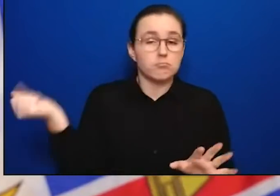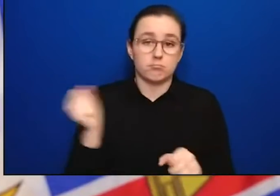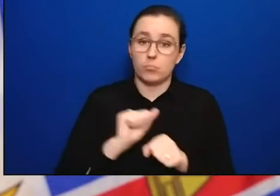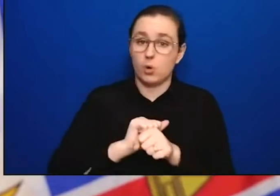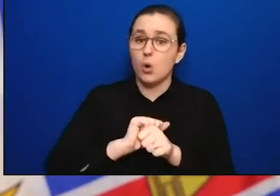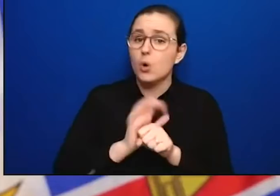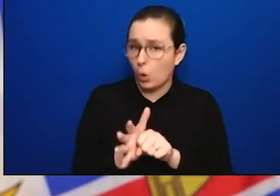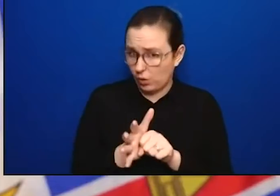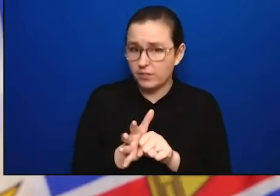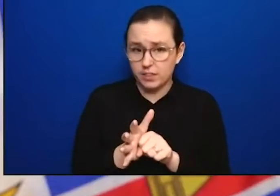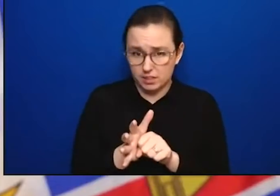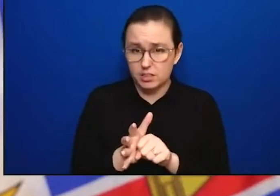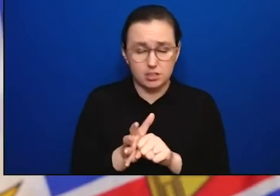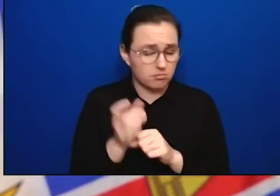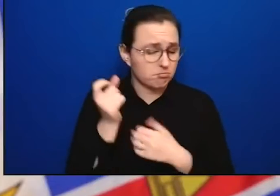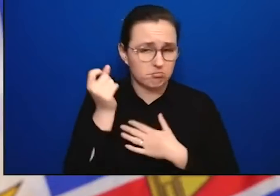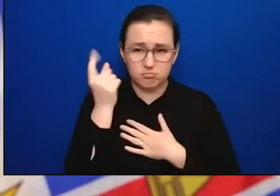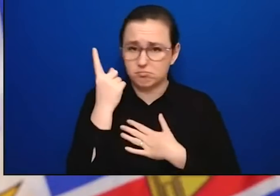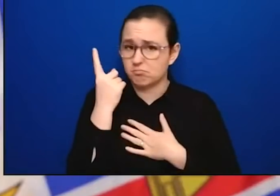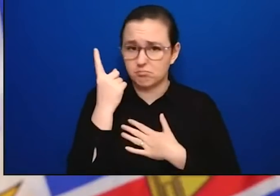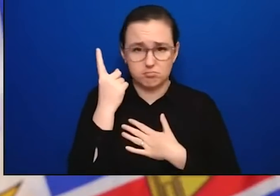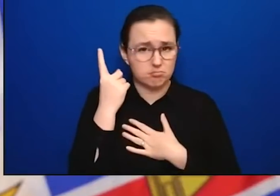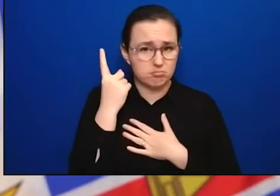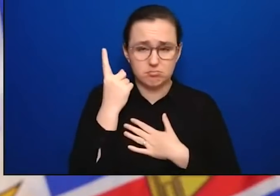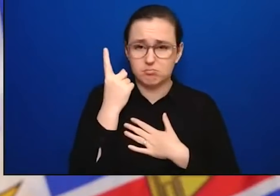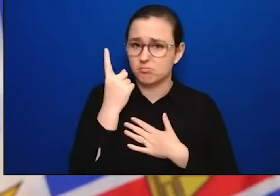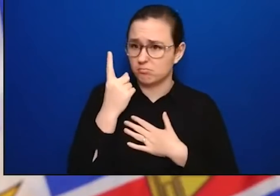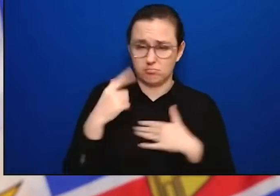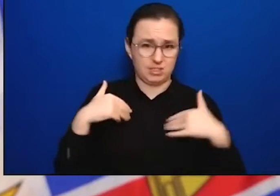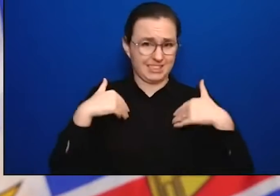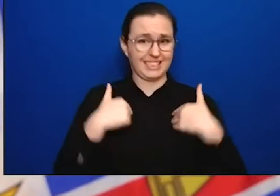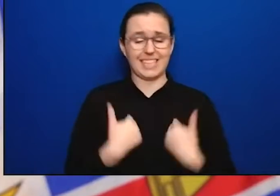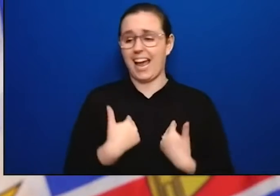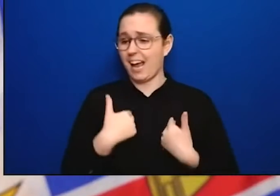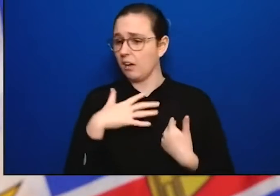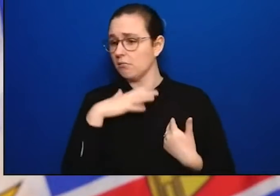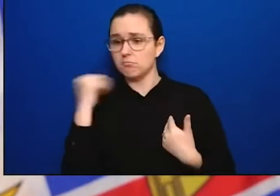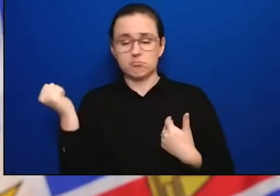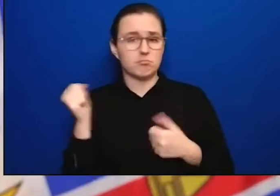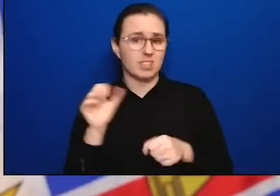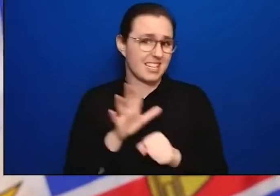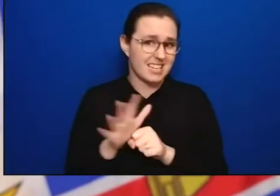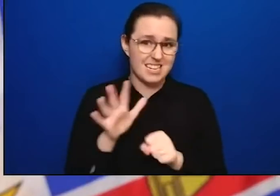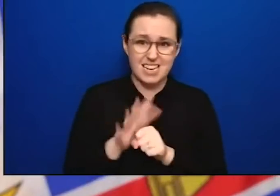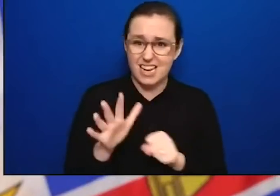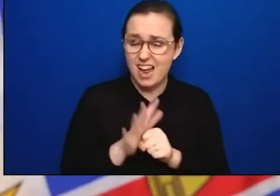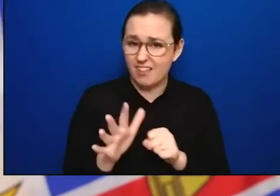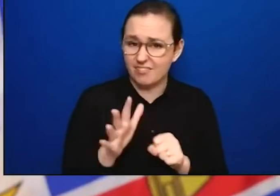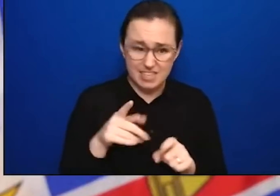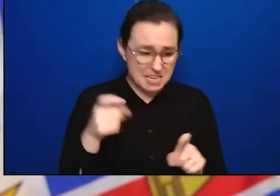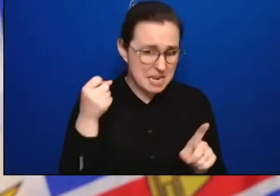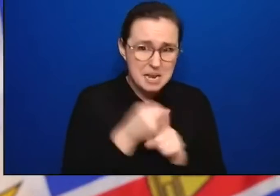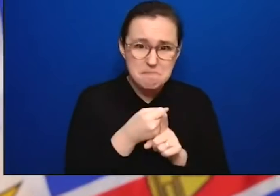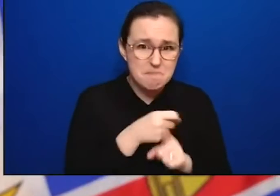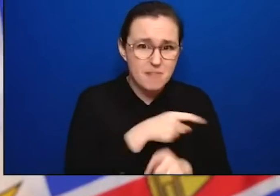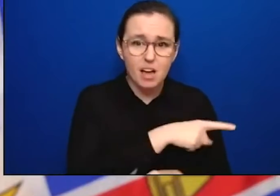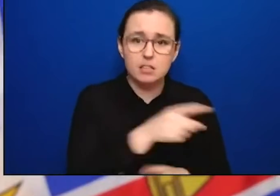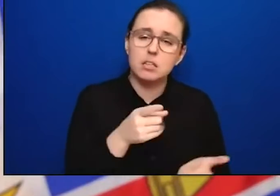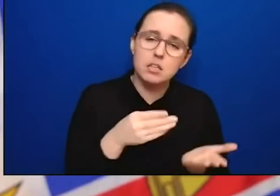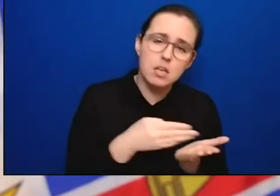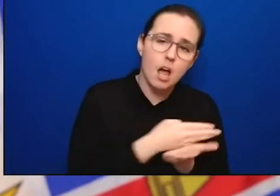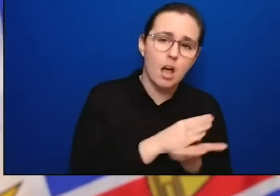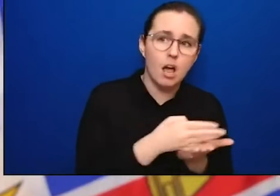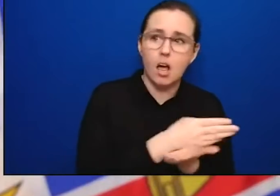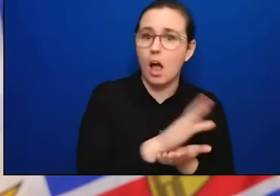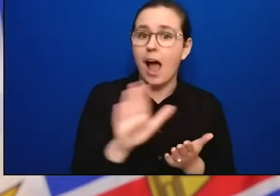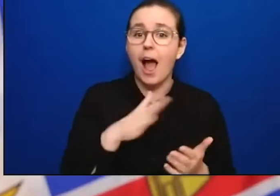years. And we're all tired of COVID-19, no one more than me, and the impacts that the virus has